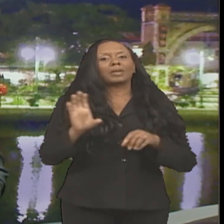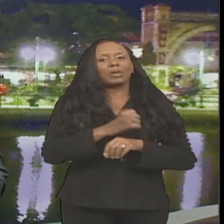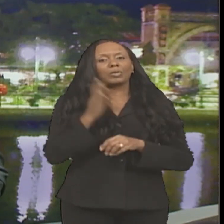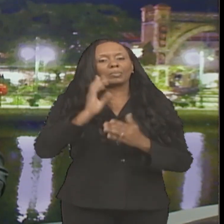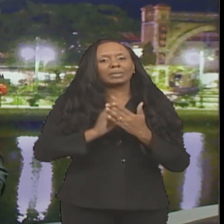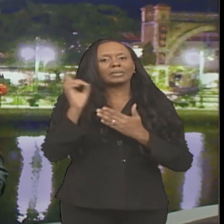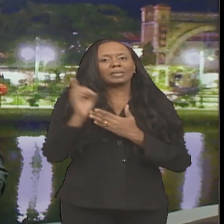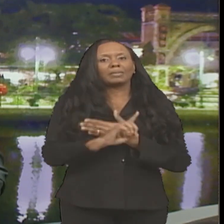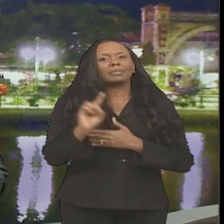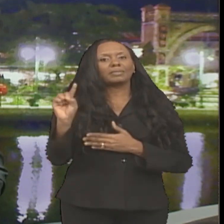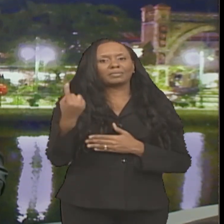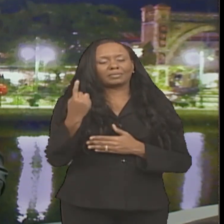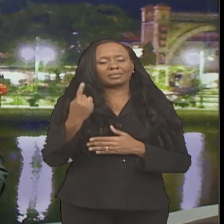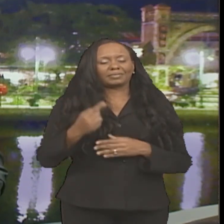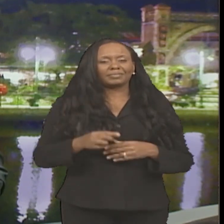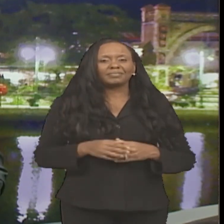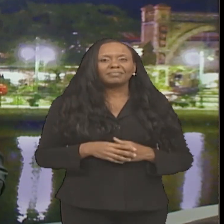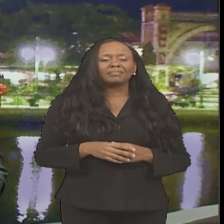city.